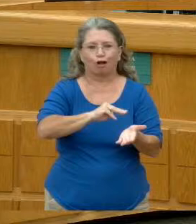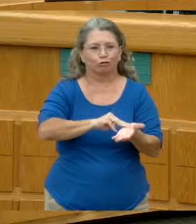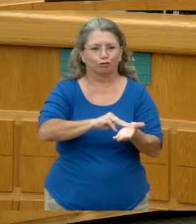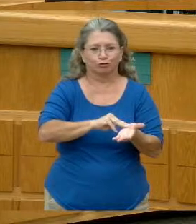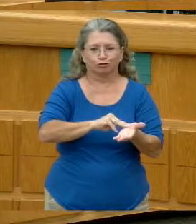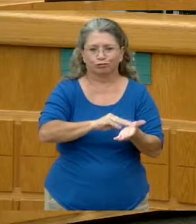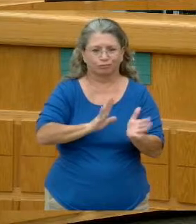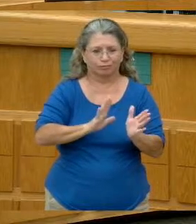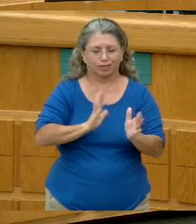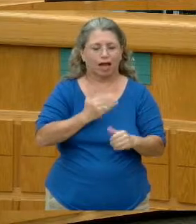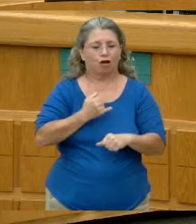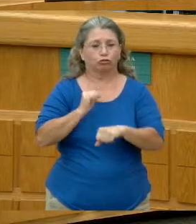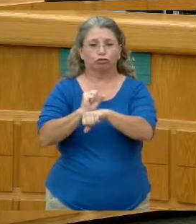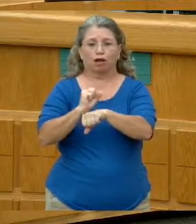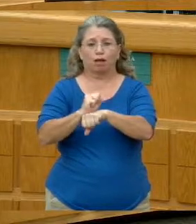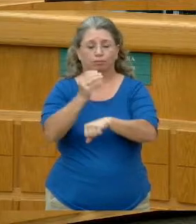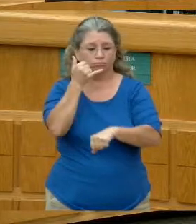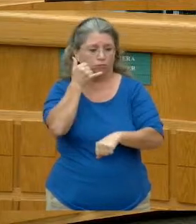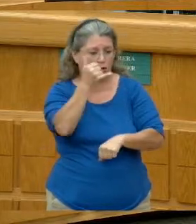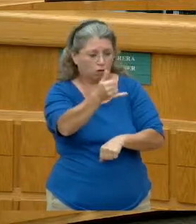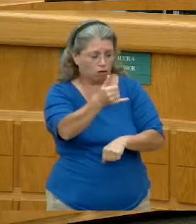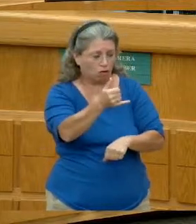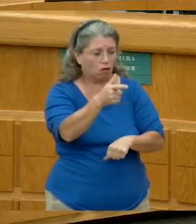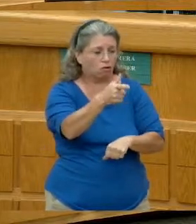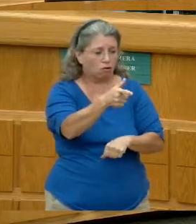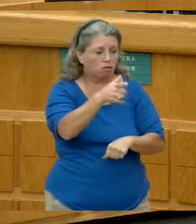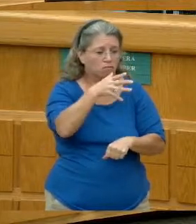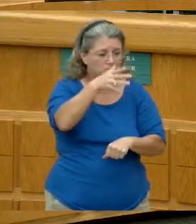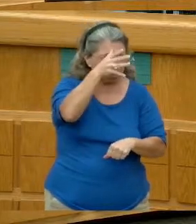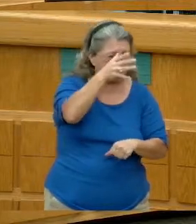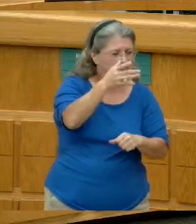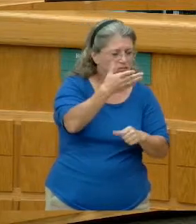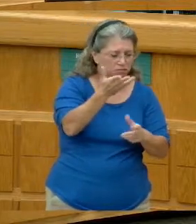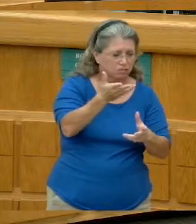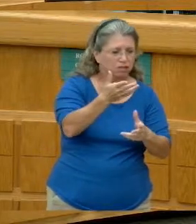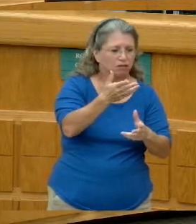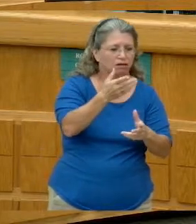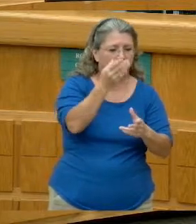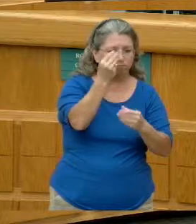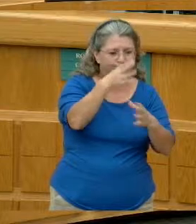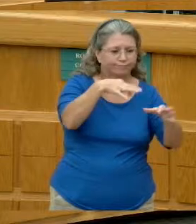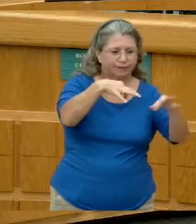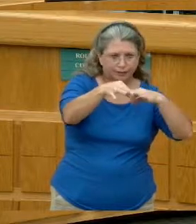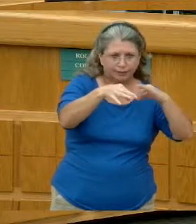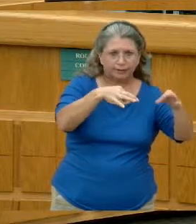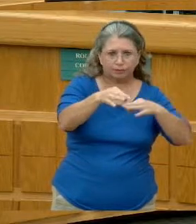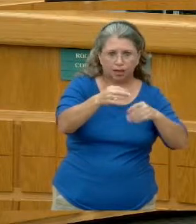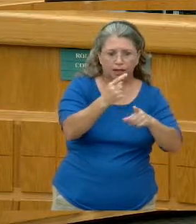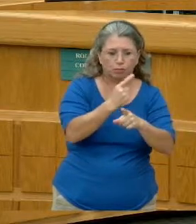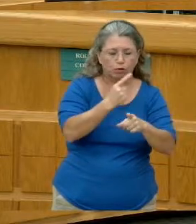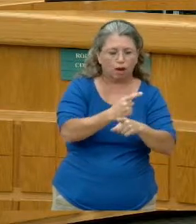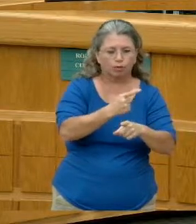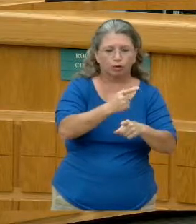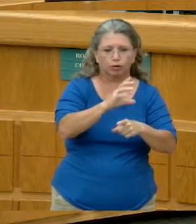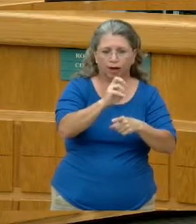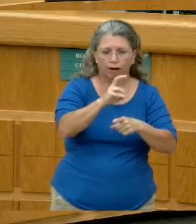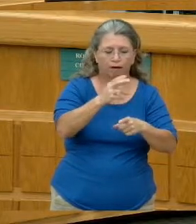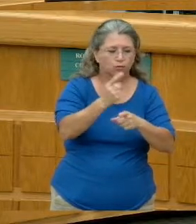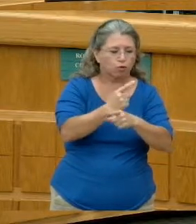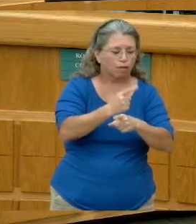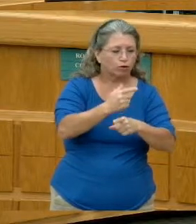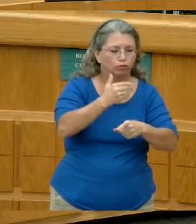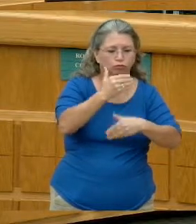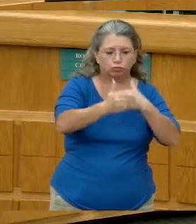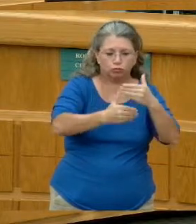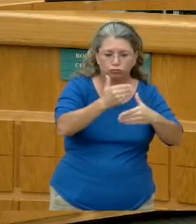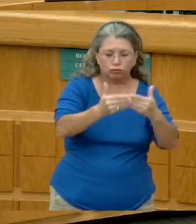the contact person for the baby and talk to them about the proper isolation precautions. We do not provide direct patient care to any